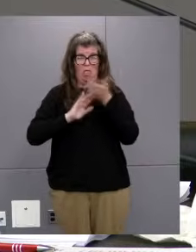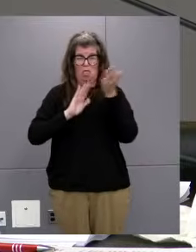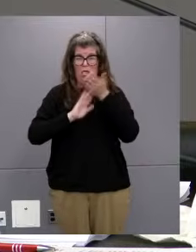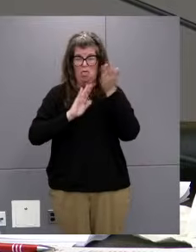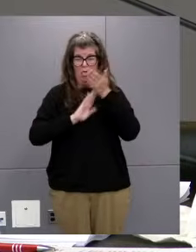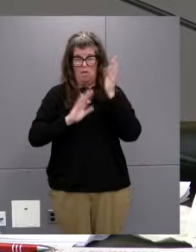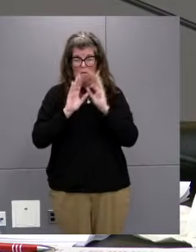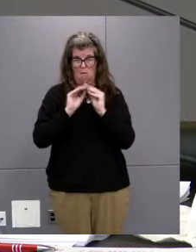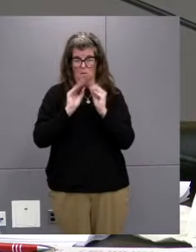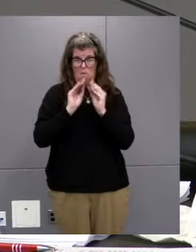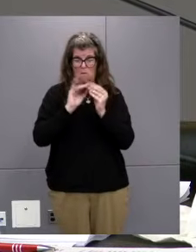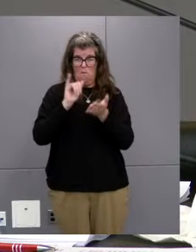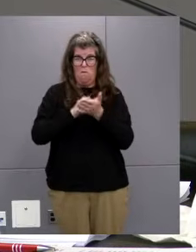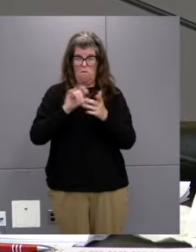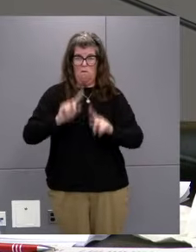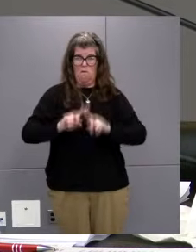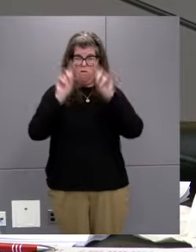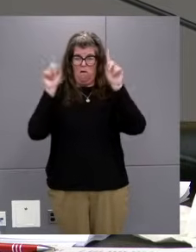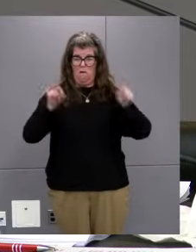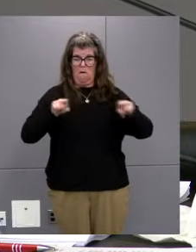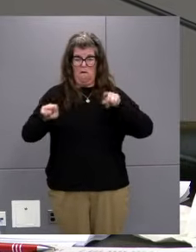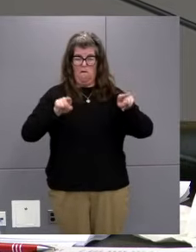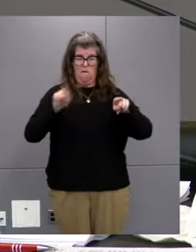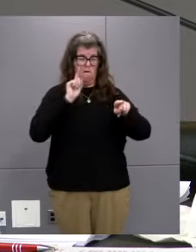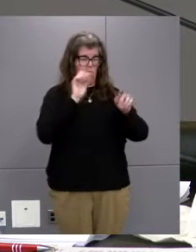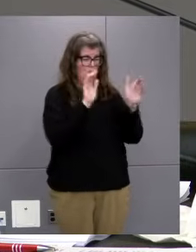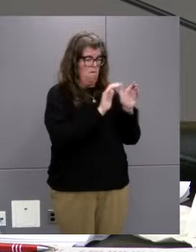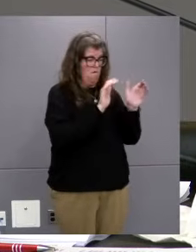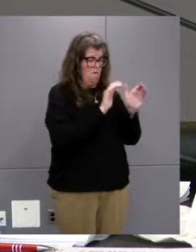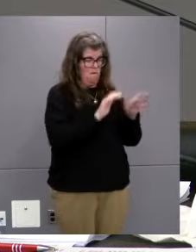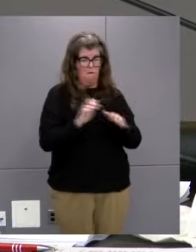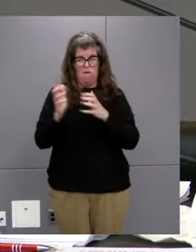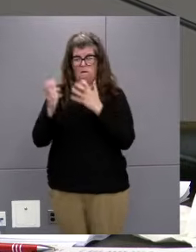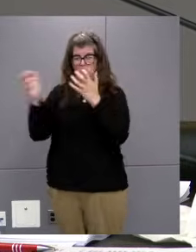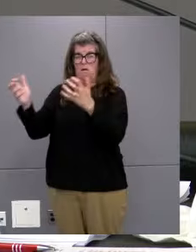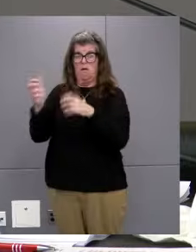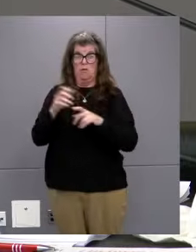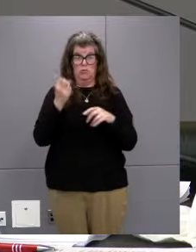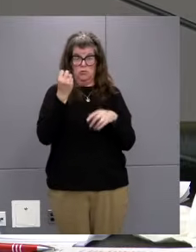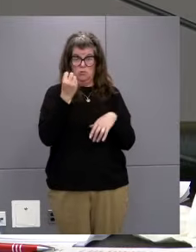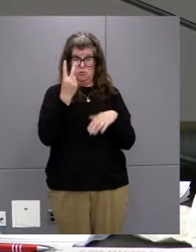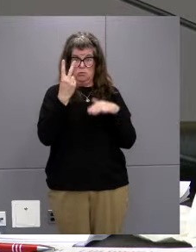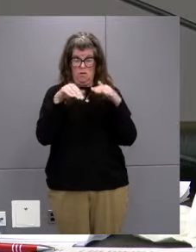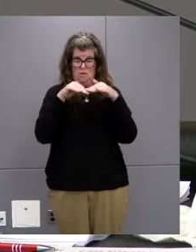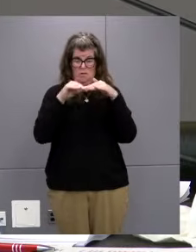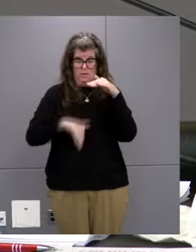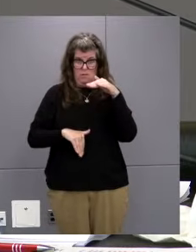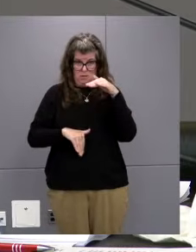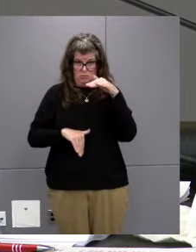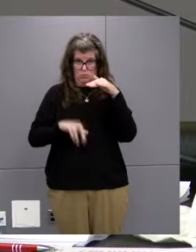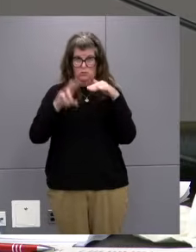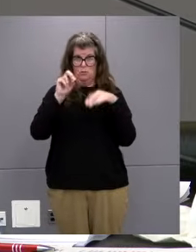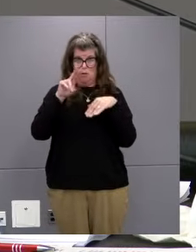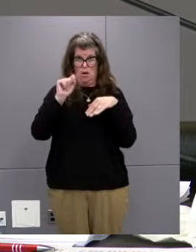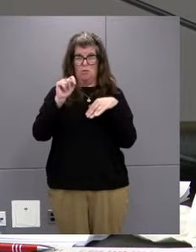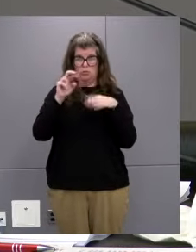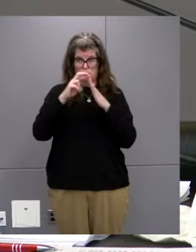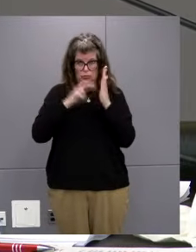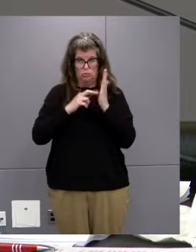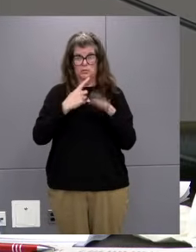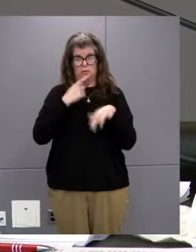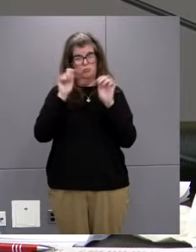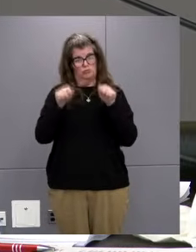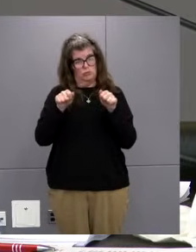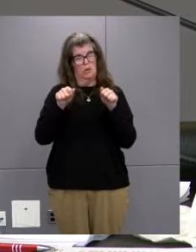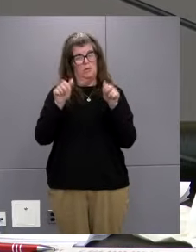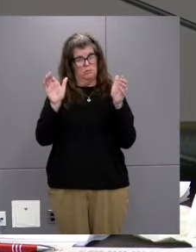that's a difference in a big assembly. Robert's rule says if you're 12 members or less, you are a small board. You